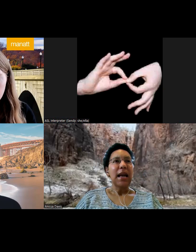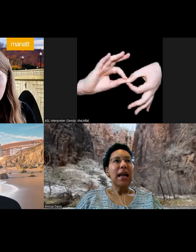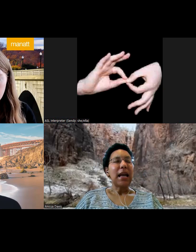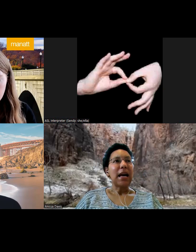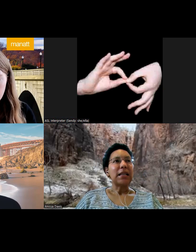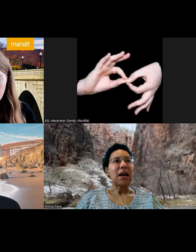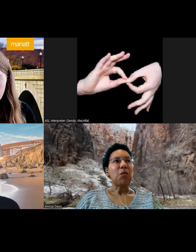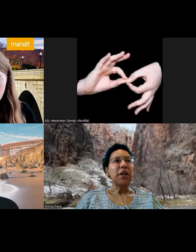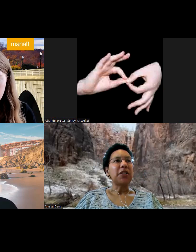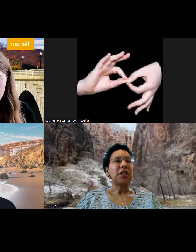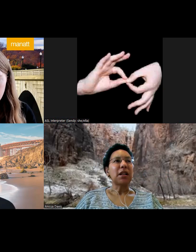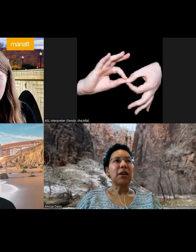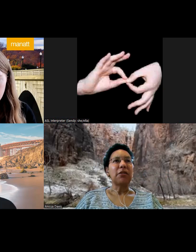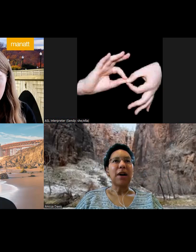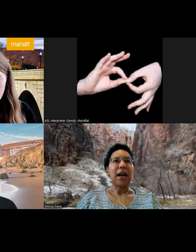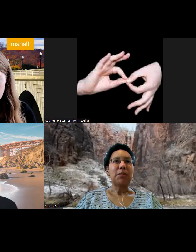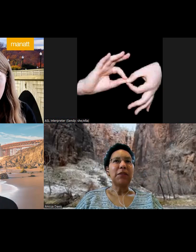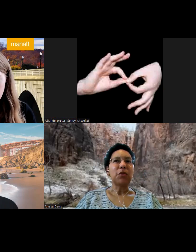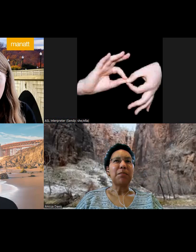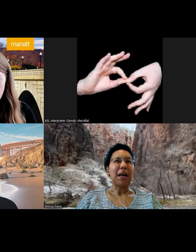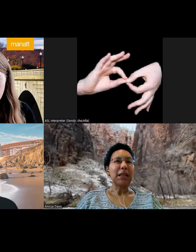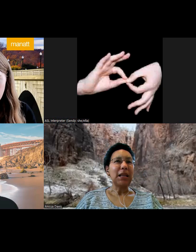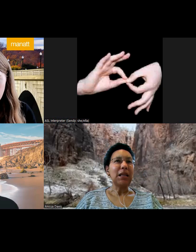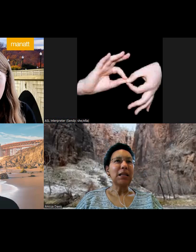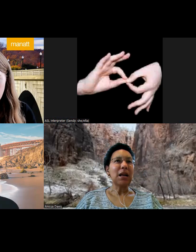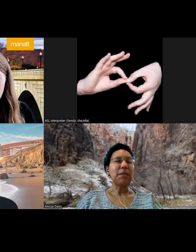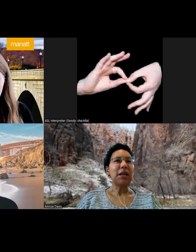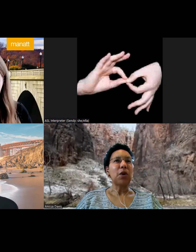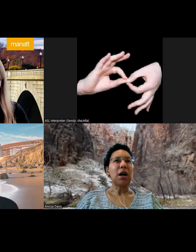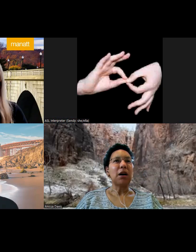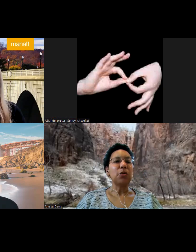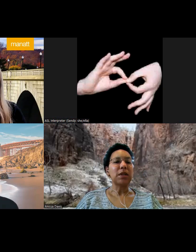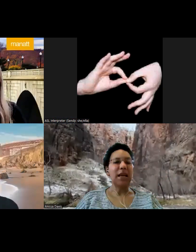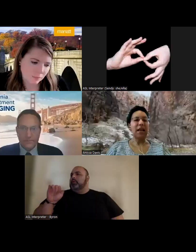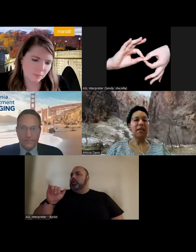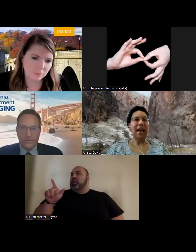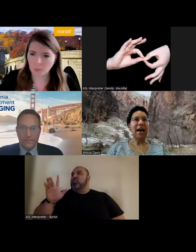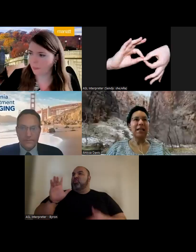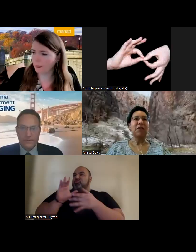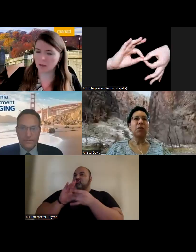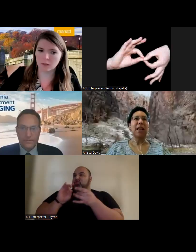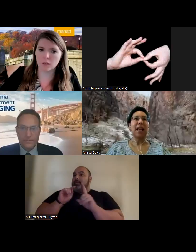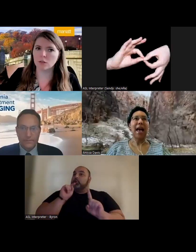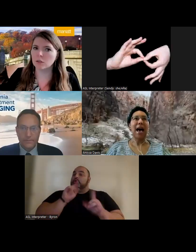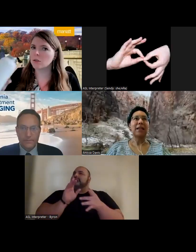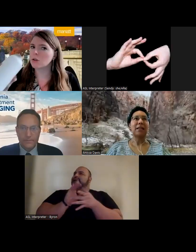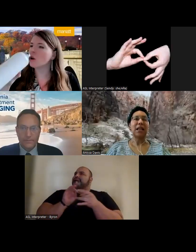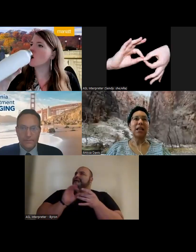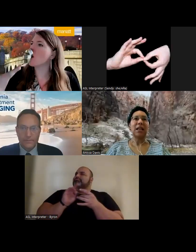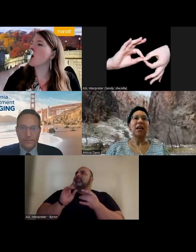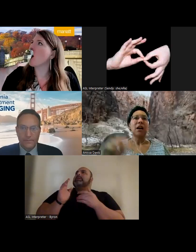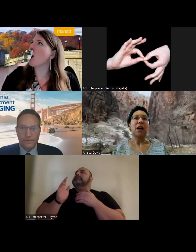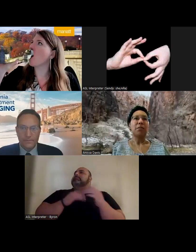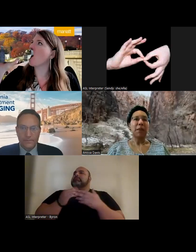And I wanted to just clarify, I believe it was Melody's comment, who was saying that even when they had